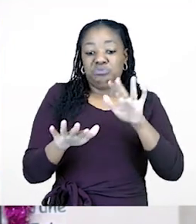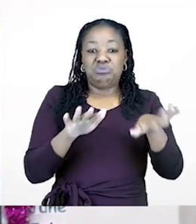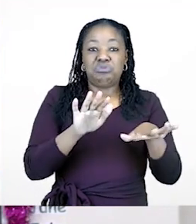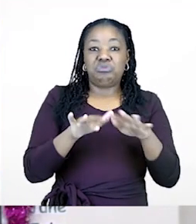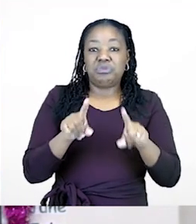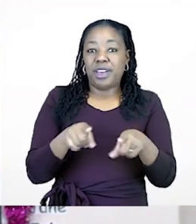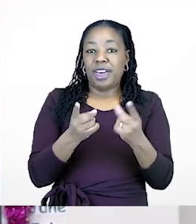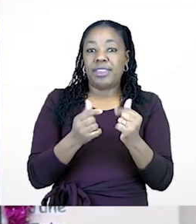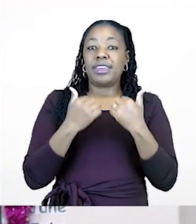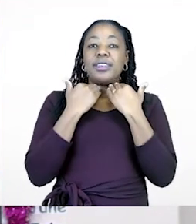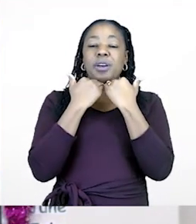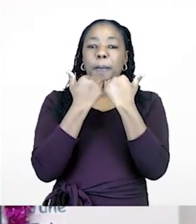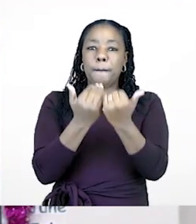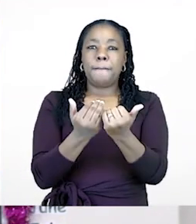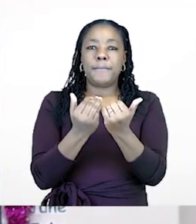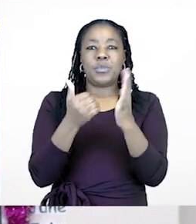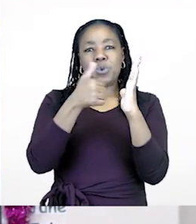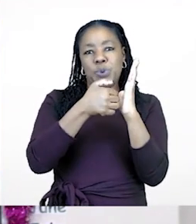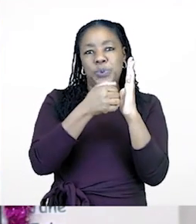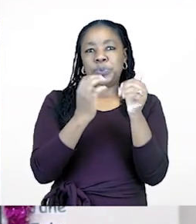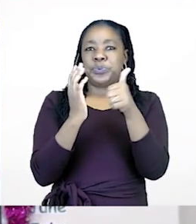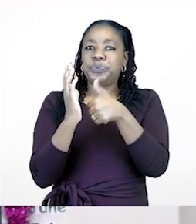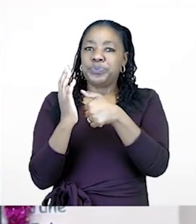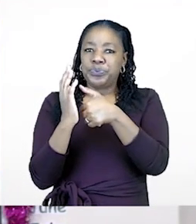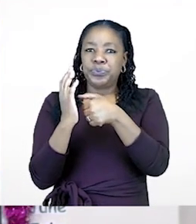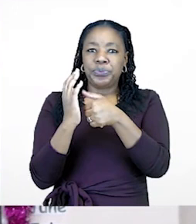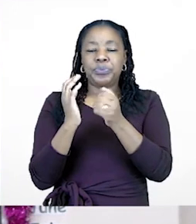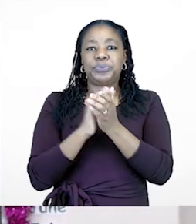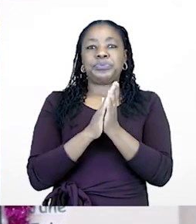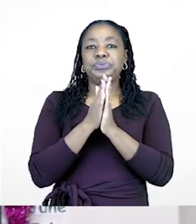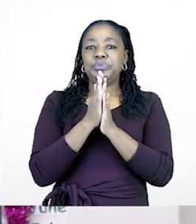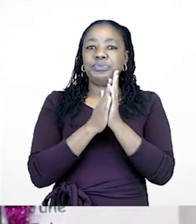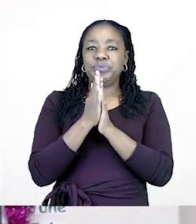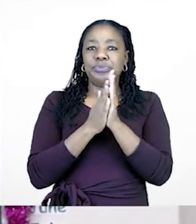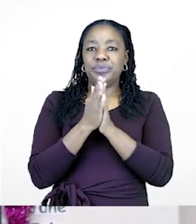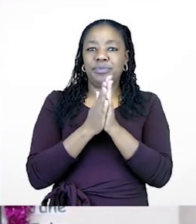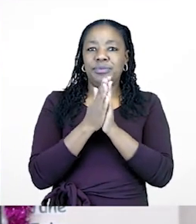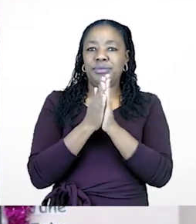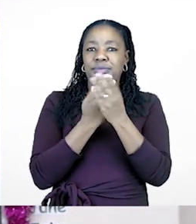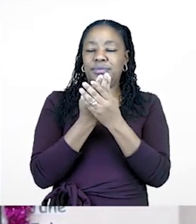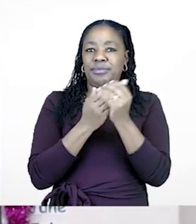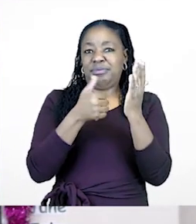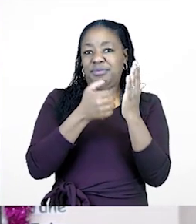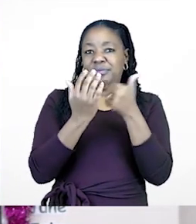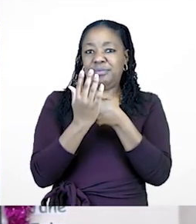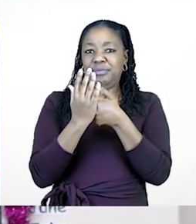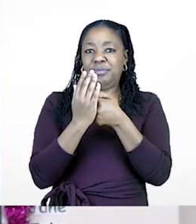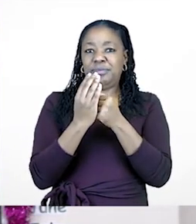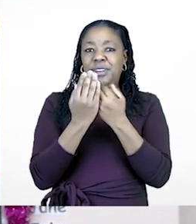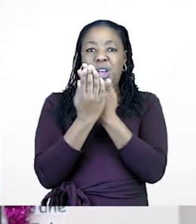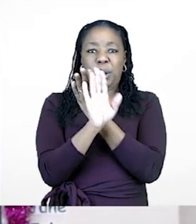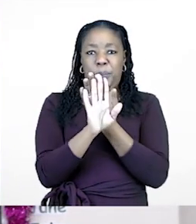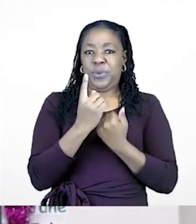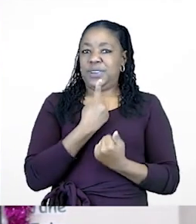us to sanitize our hands. When we are sanitizing, we're not just protecting ourselves, but we are also protecting the